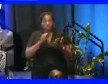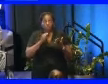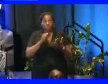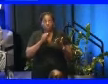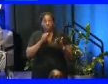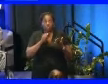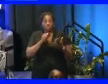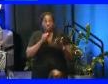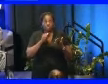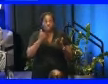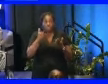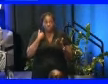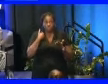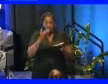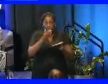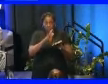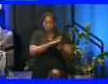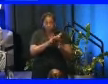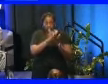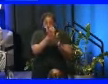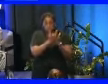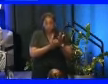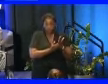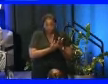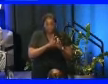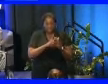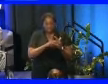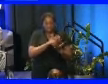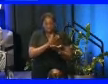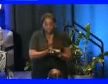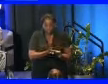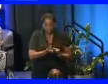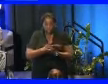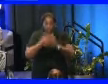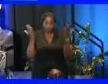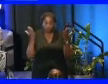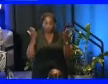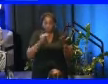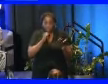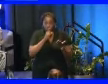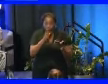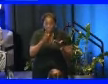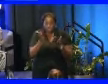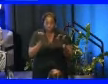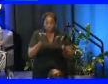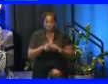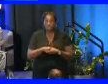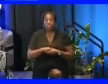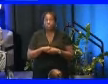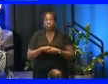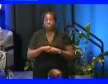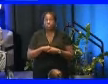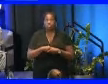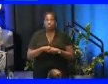that you have them on paper, but you get to them and they don't exist. Not everybody wants